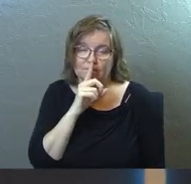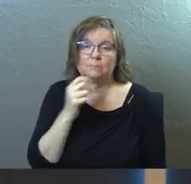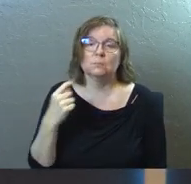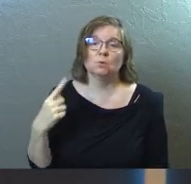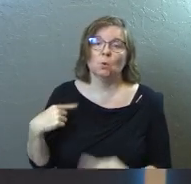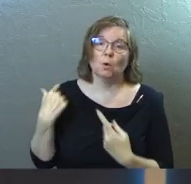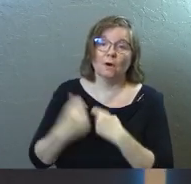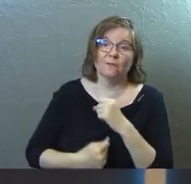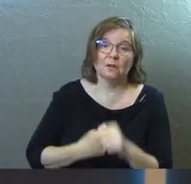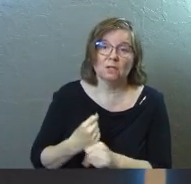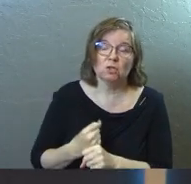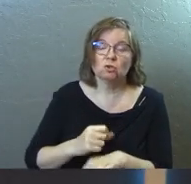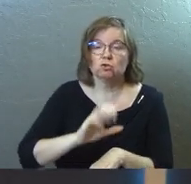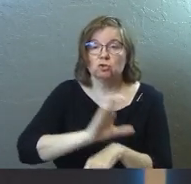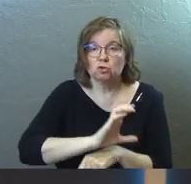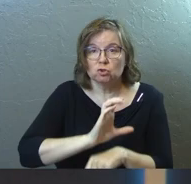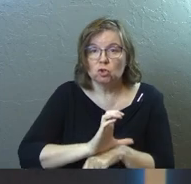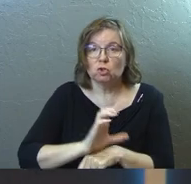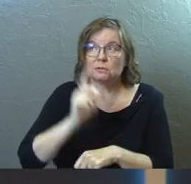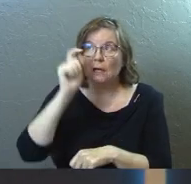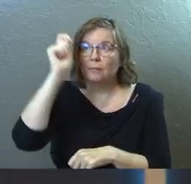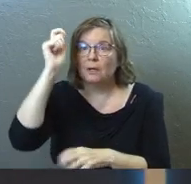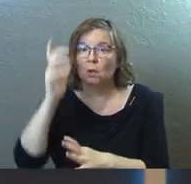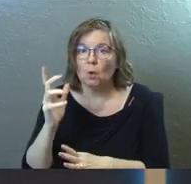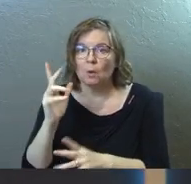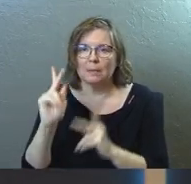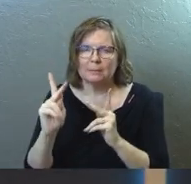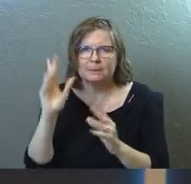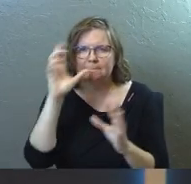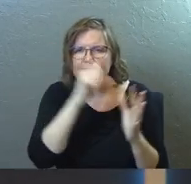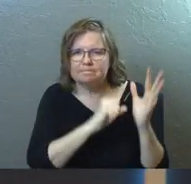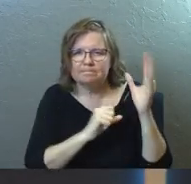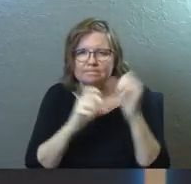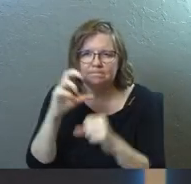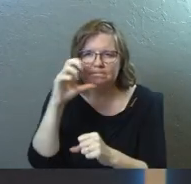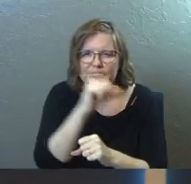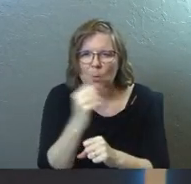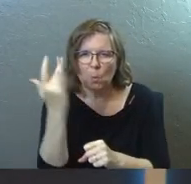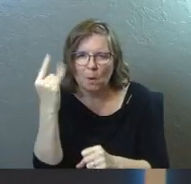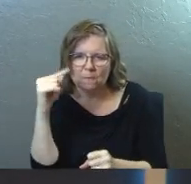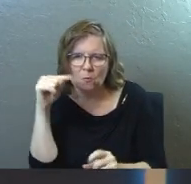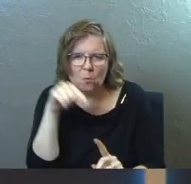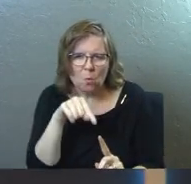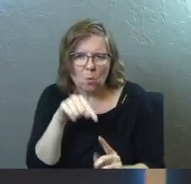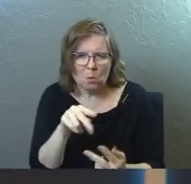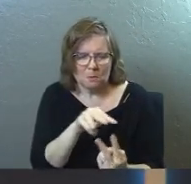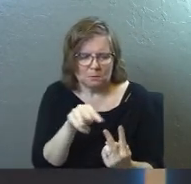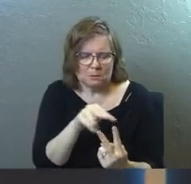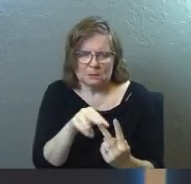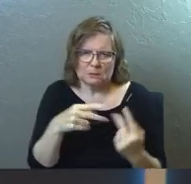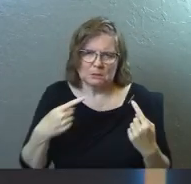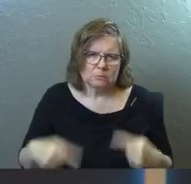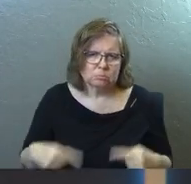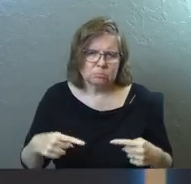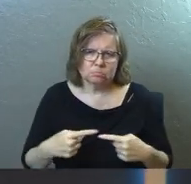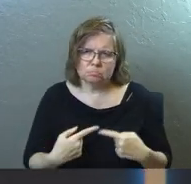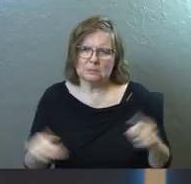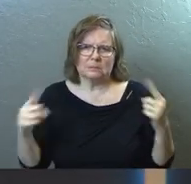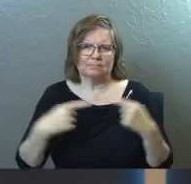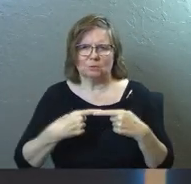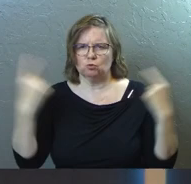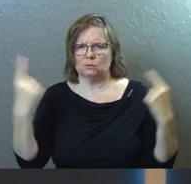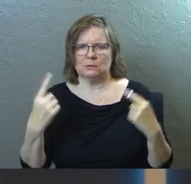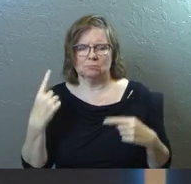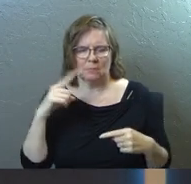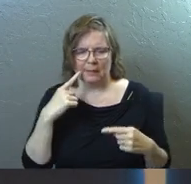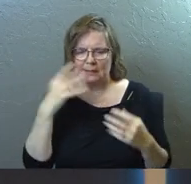years, the church and theologians and people have brought forward ideas and assumptions to kind of fill in the gaps. Why was the disagreement so sharp? Why was it